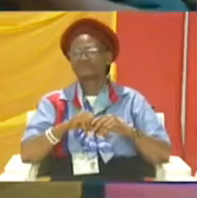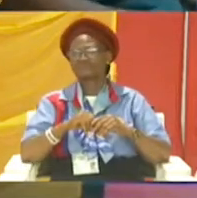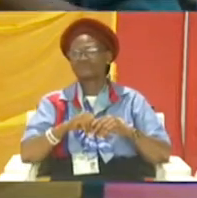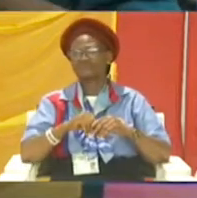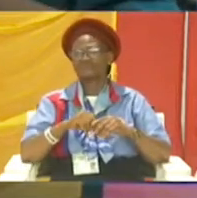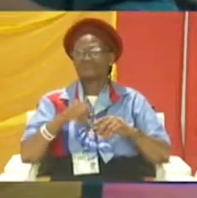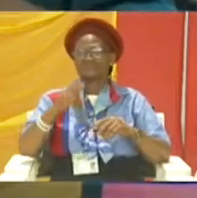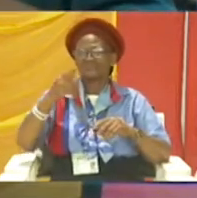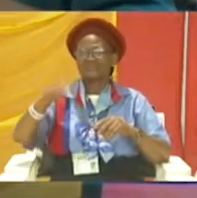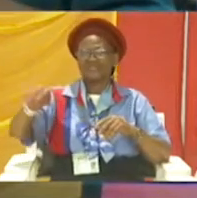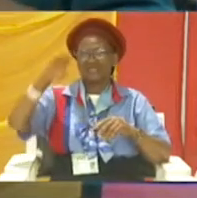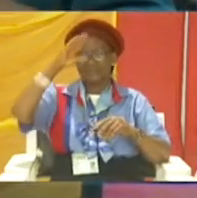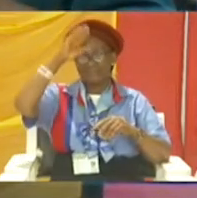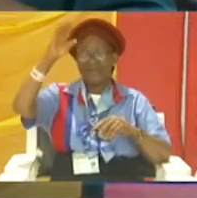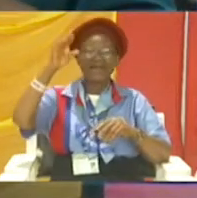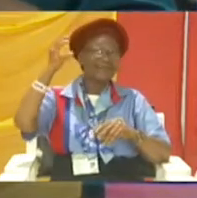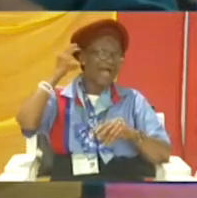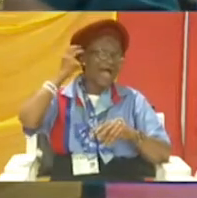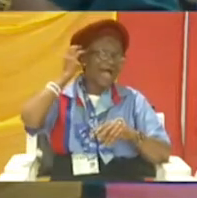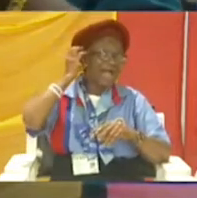the